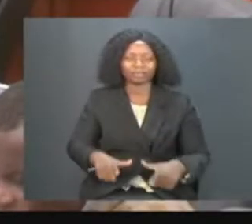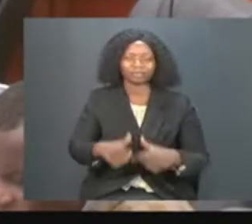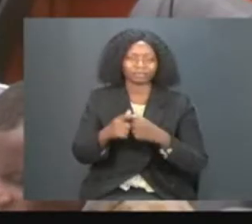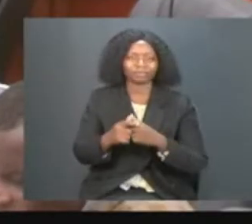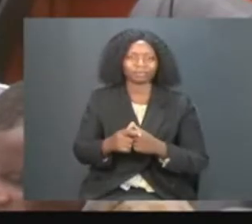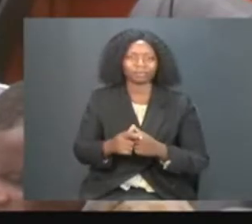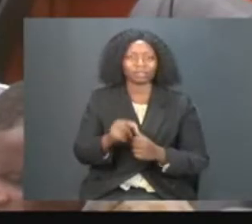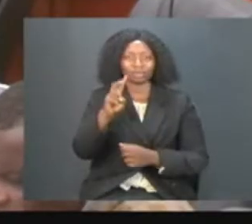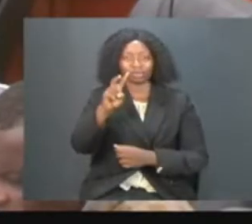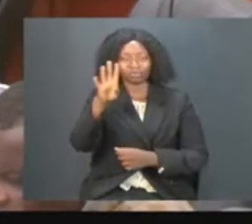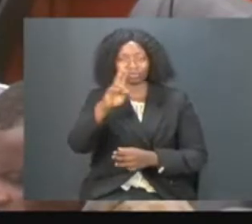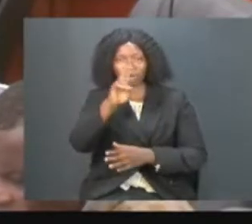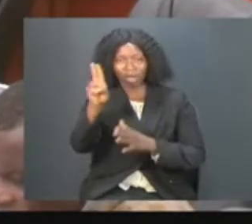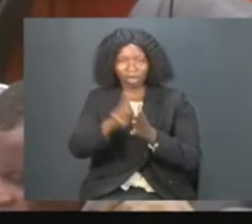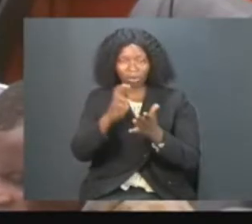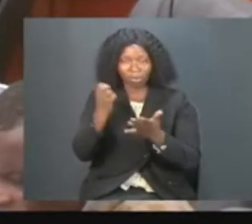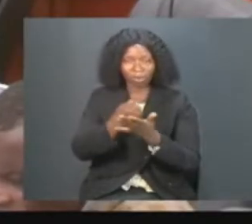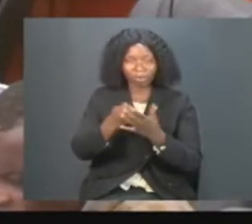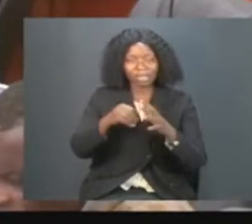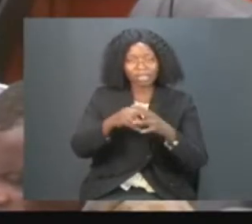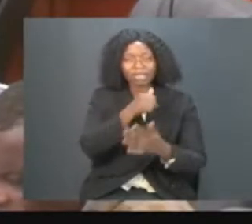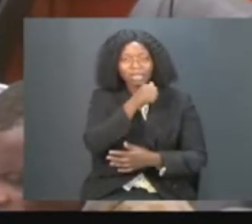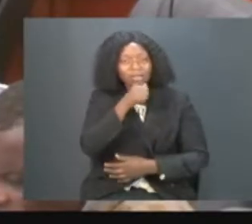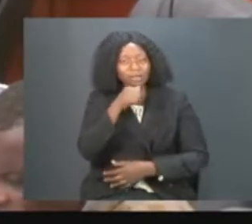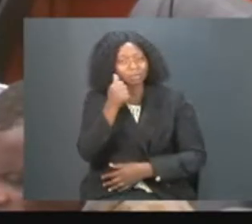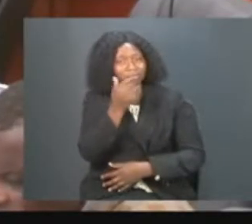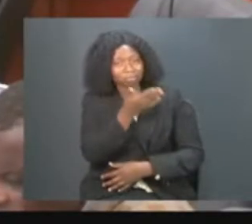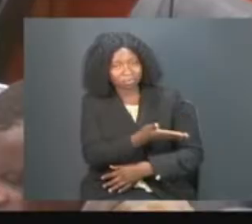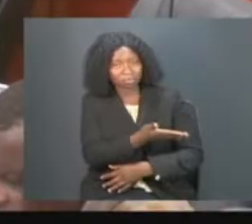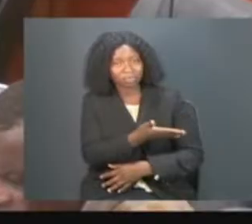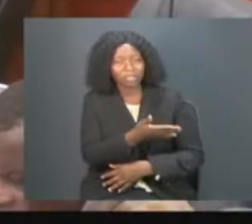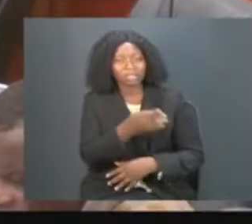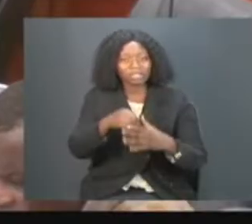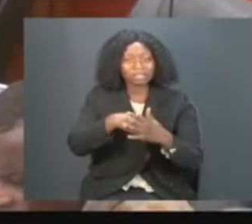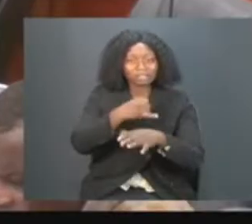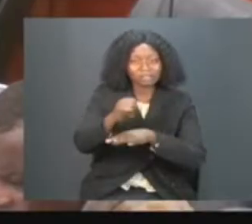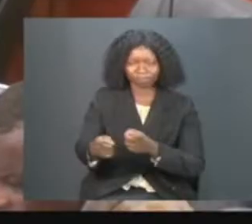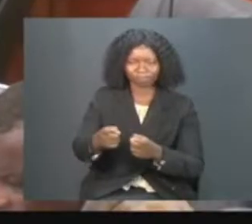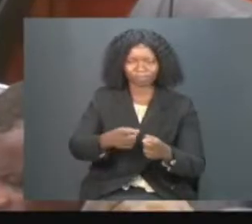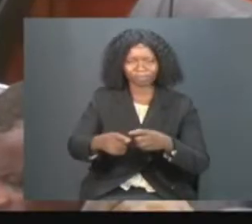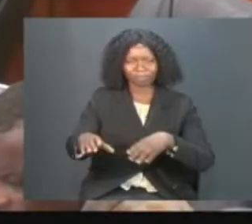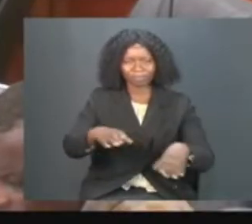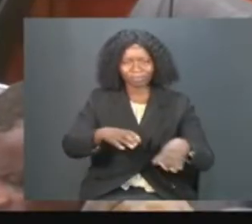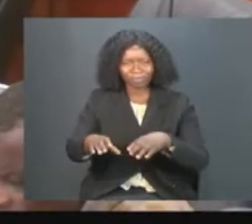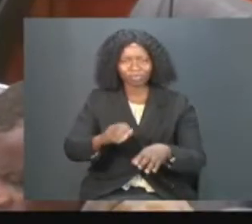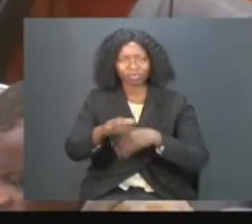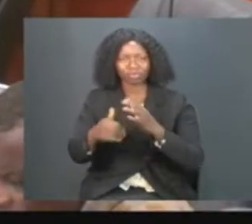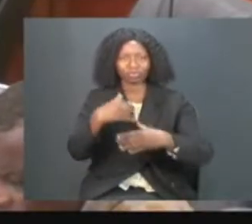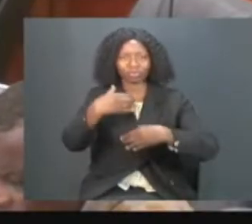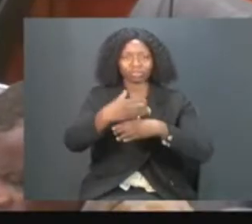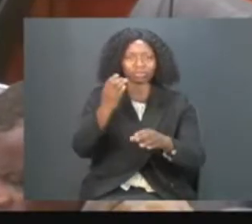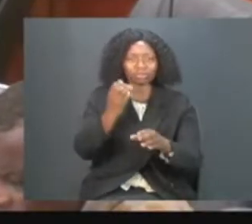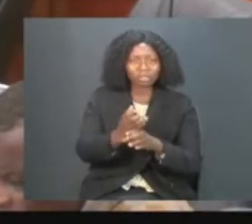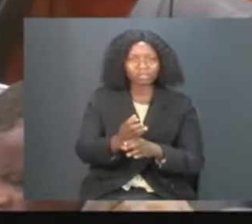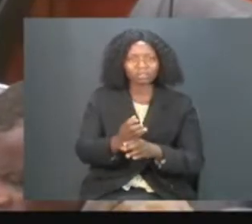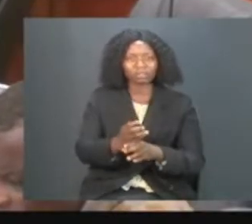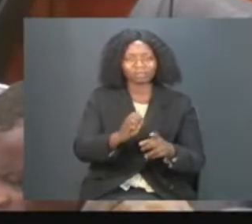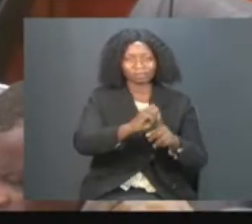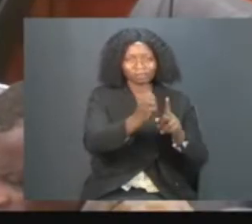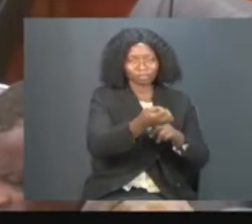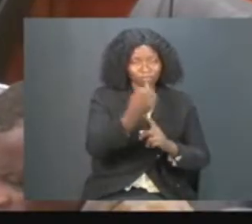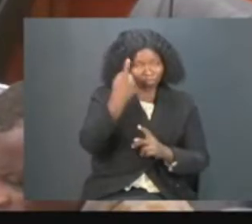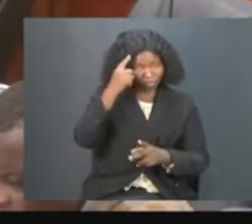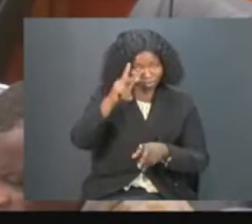find 24-hour economy in agriculture, you find it in industry, and you find it to create the enabling environment for